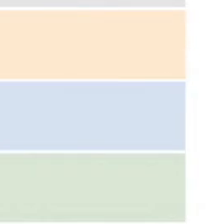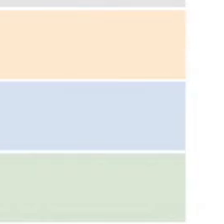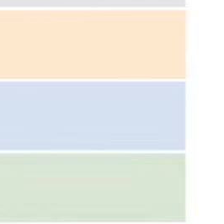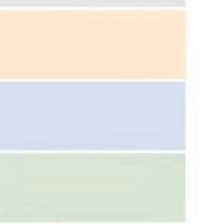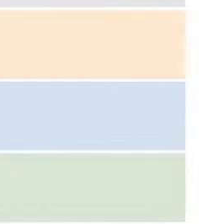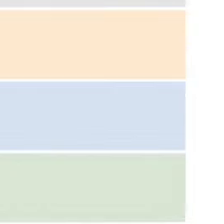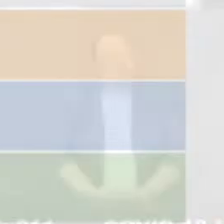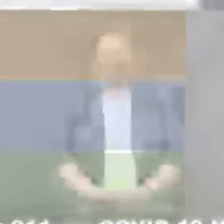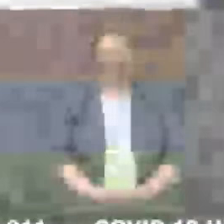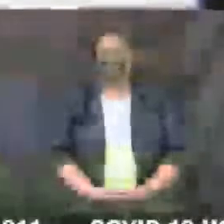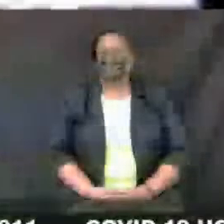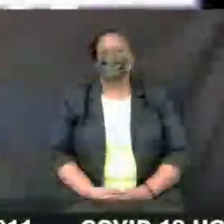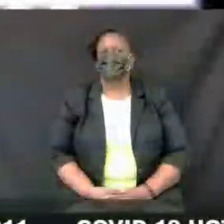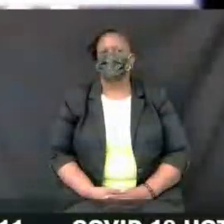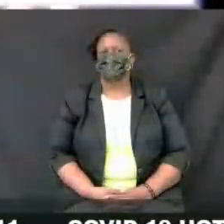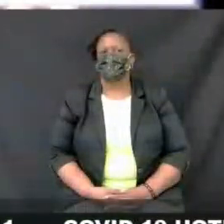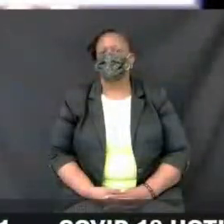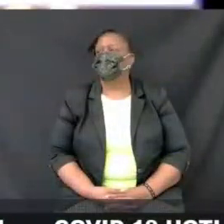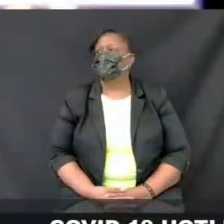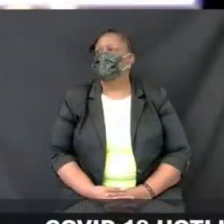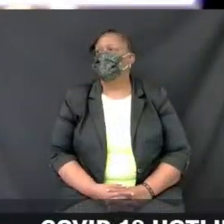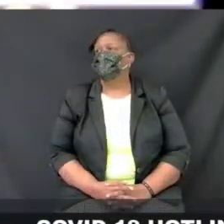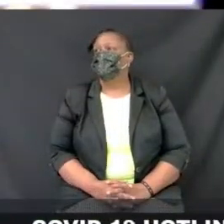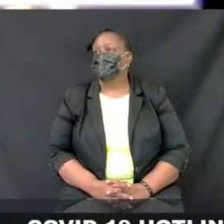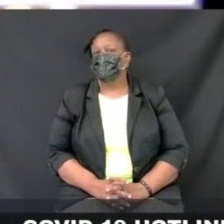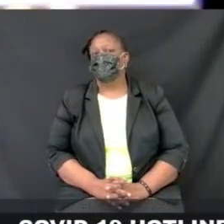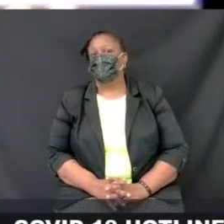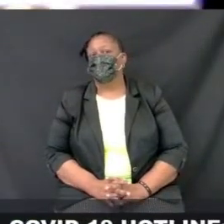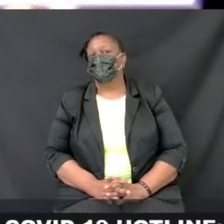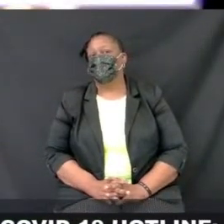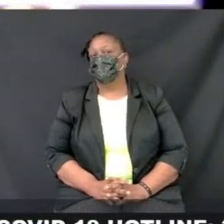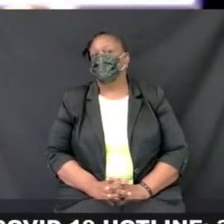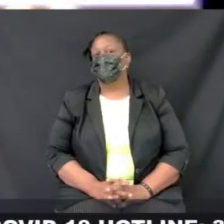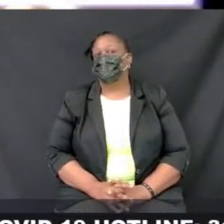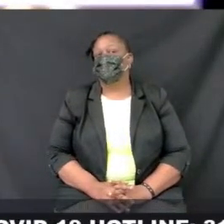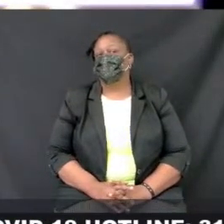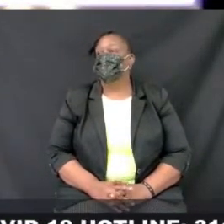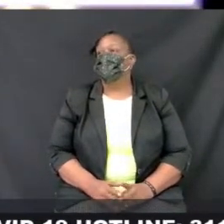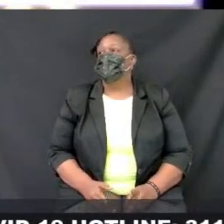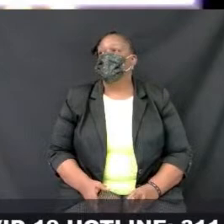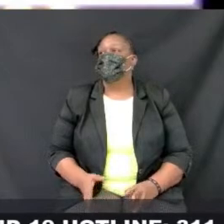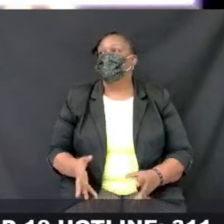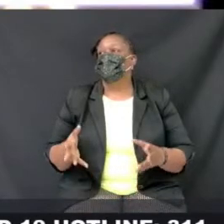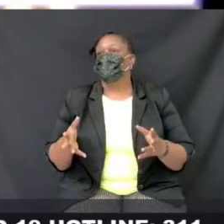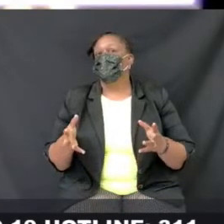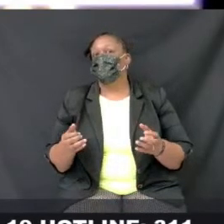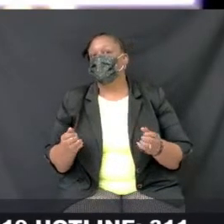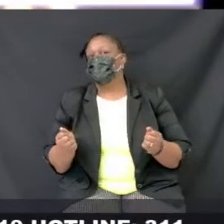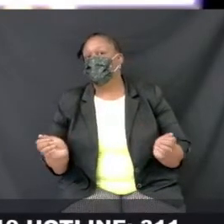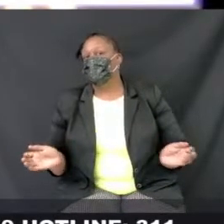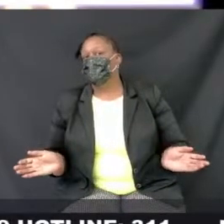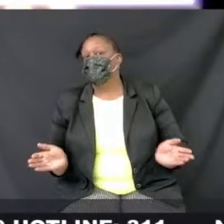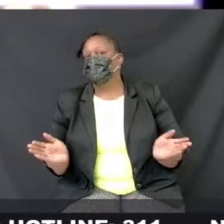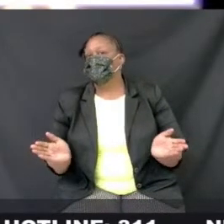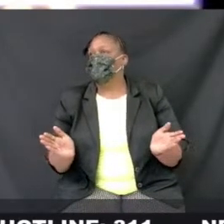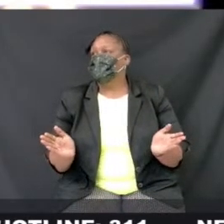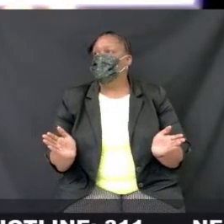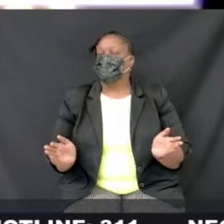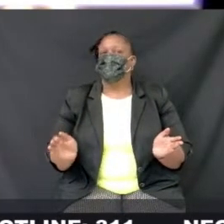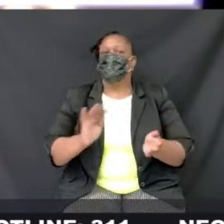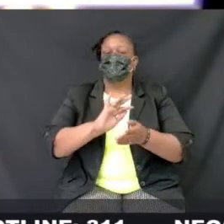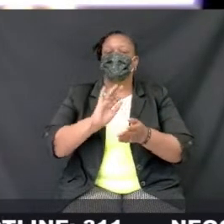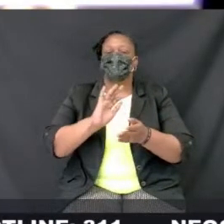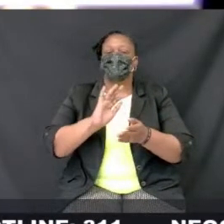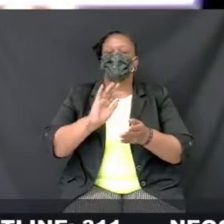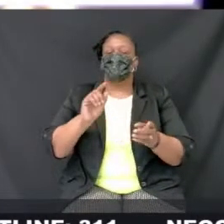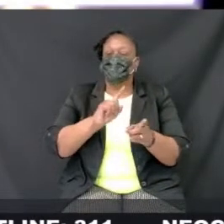others, make sure you wear it appropriately and you wear an appropriate mask. We want to encourage you again to hand sanitize.